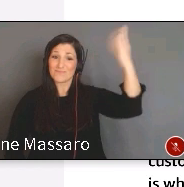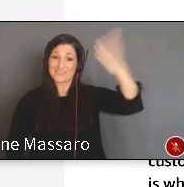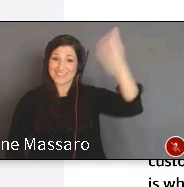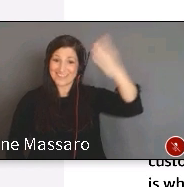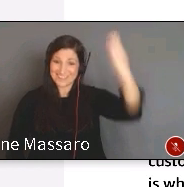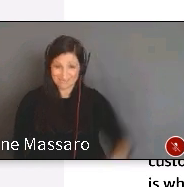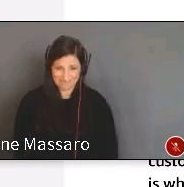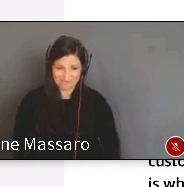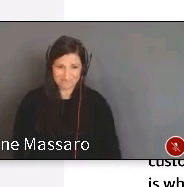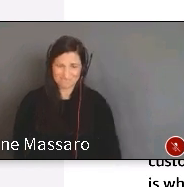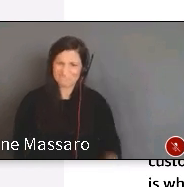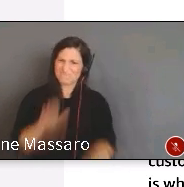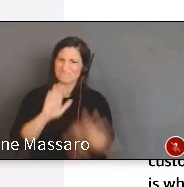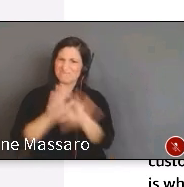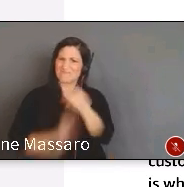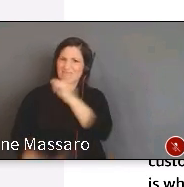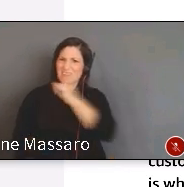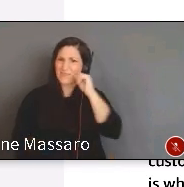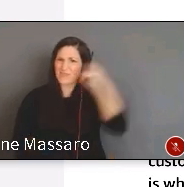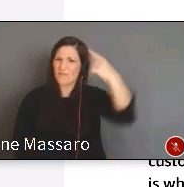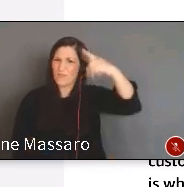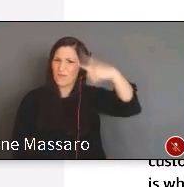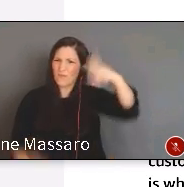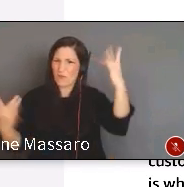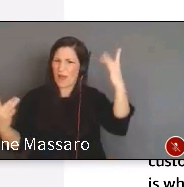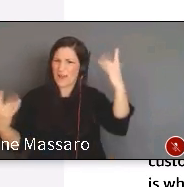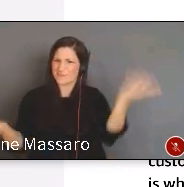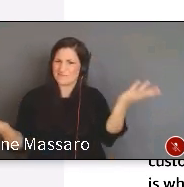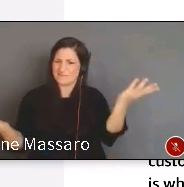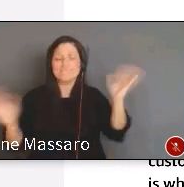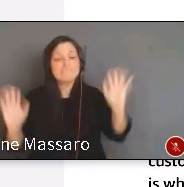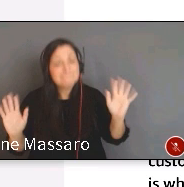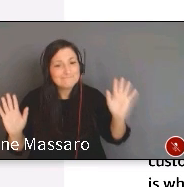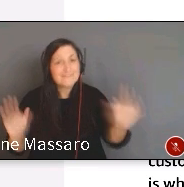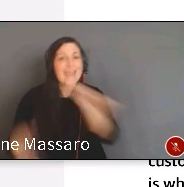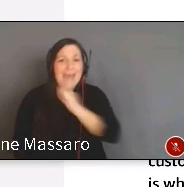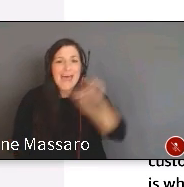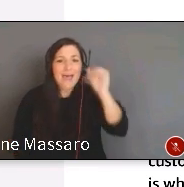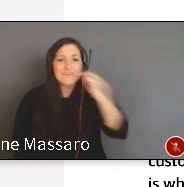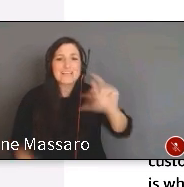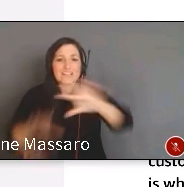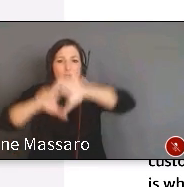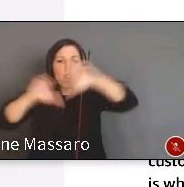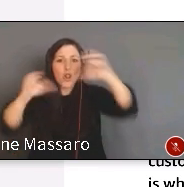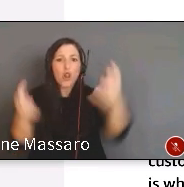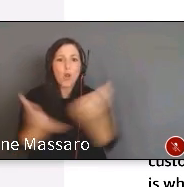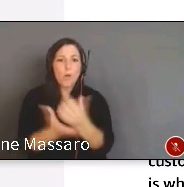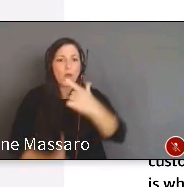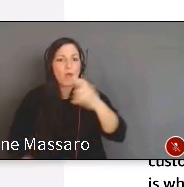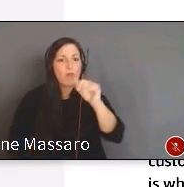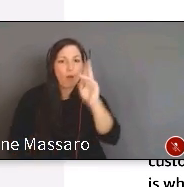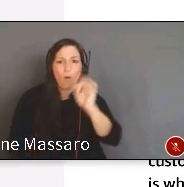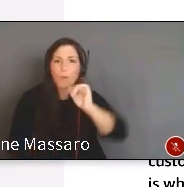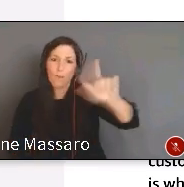So why work at Amazon? What is it all about, right? So Amazon is a global company and our mission is to become the